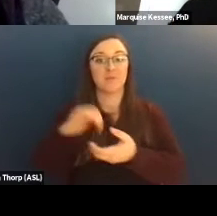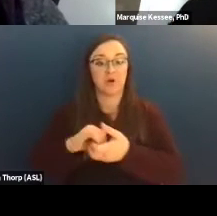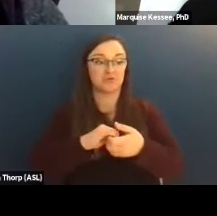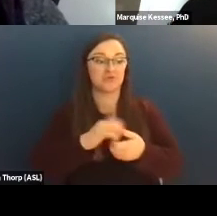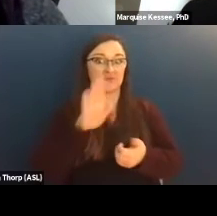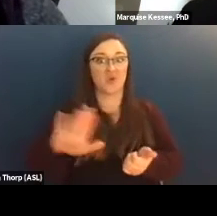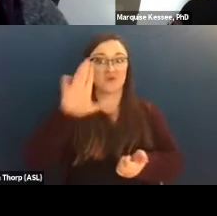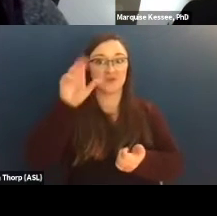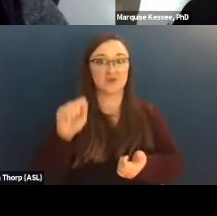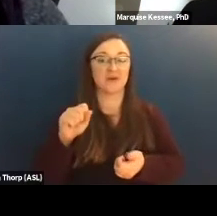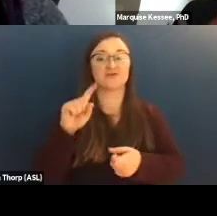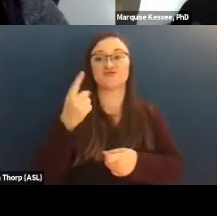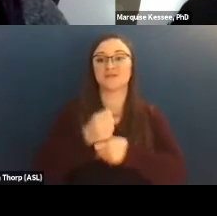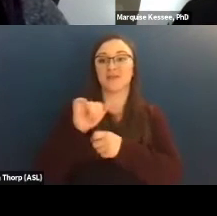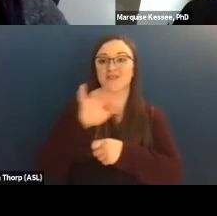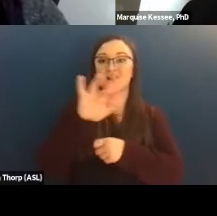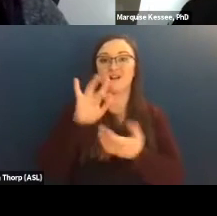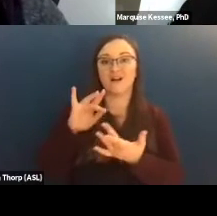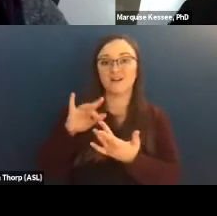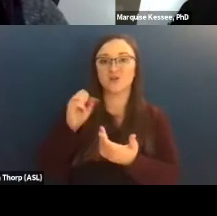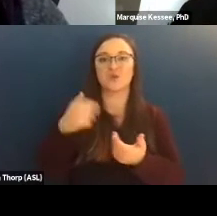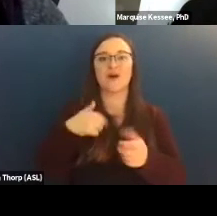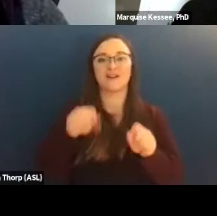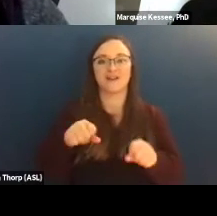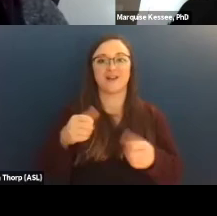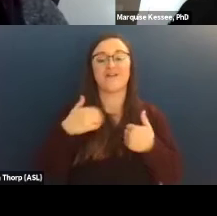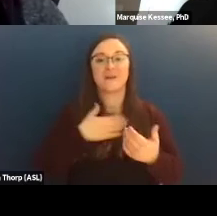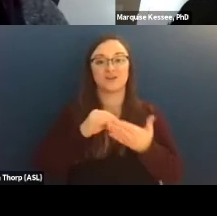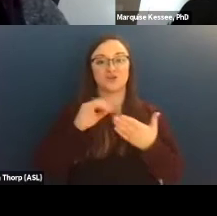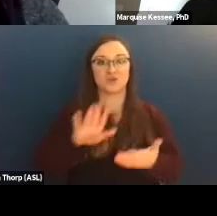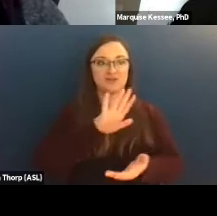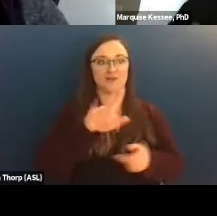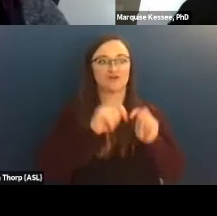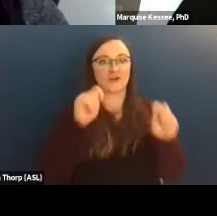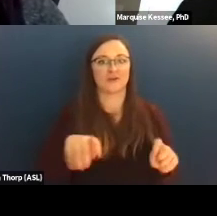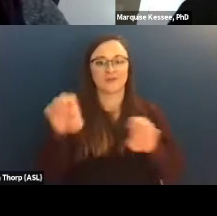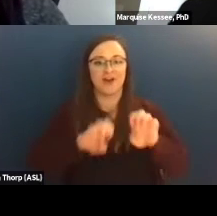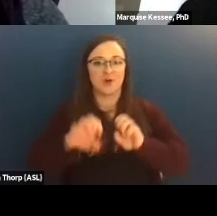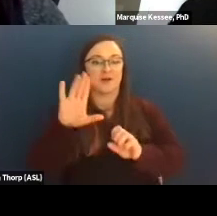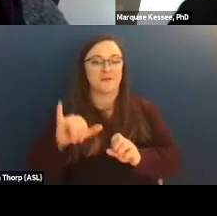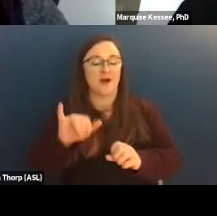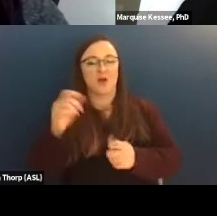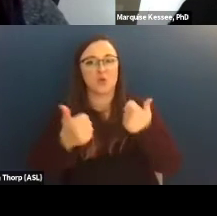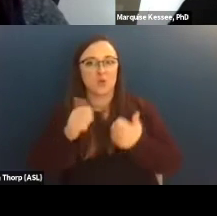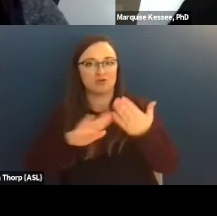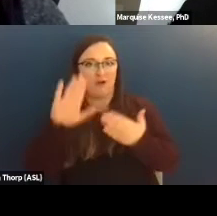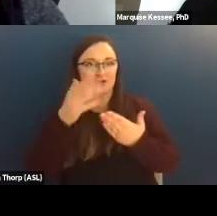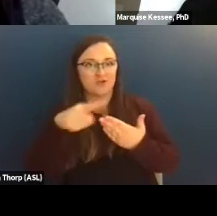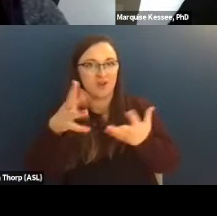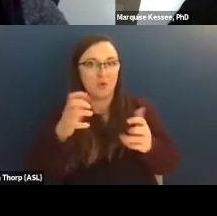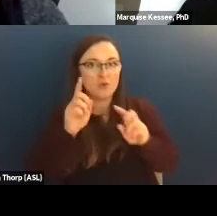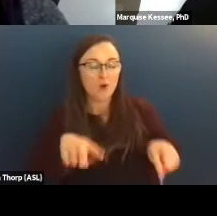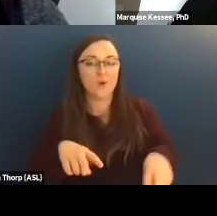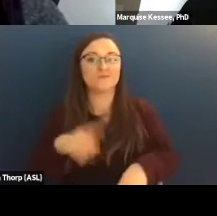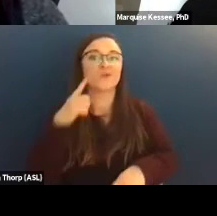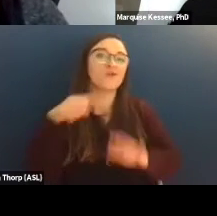making a contact so that I can get transcripts evaluated. Just, you know, as an example, for the biology classes,